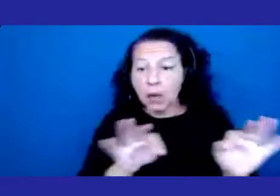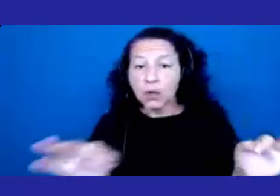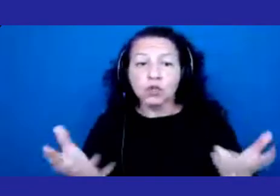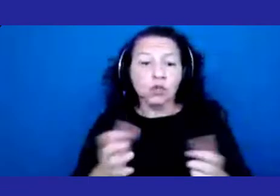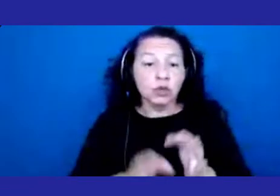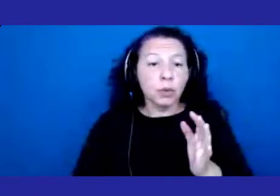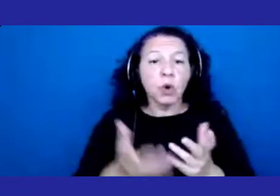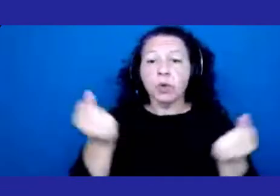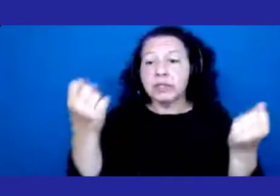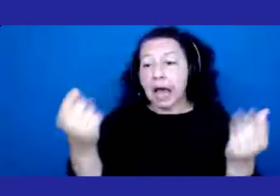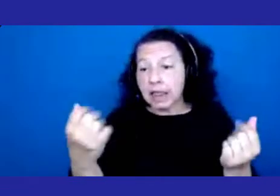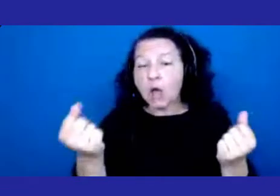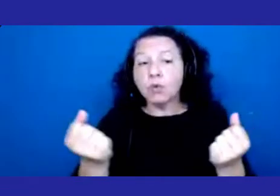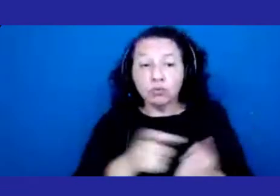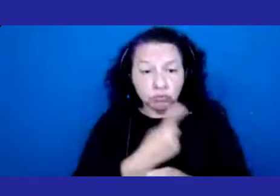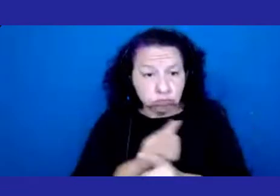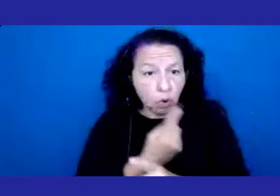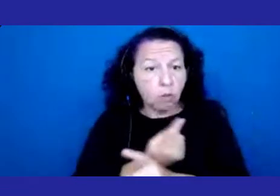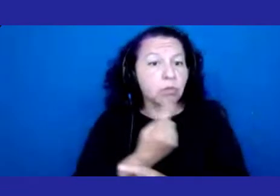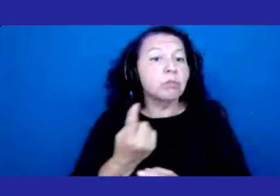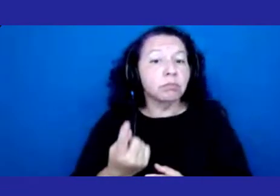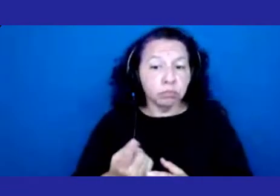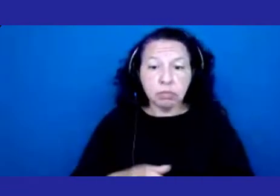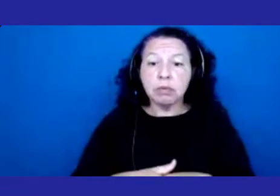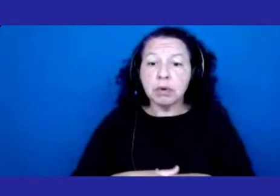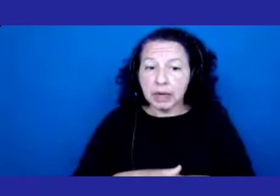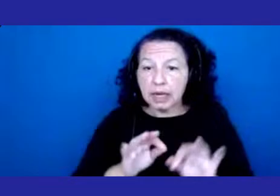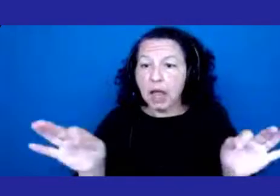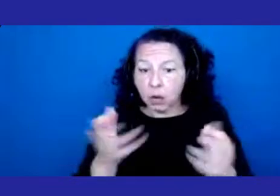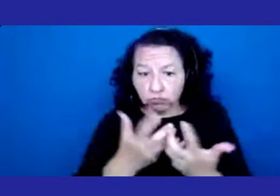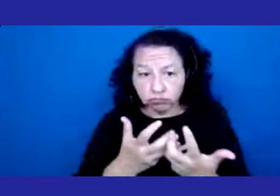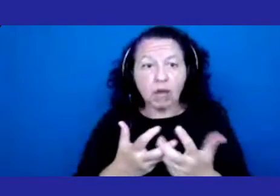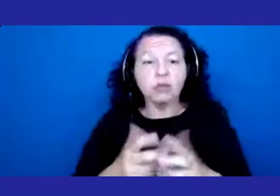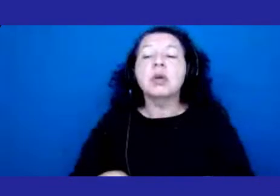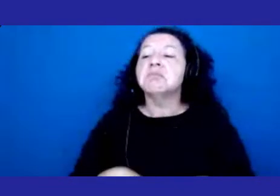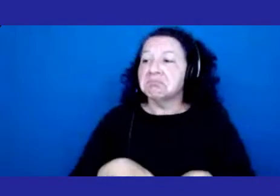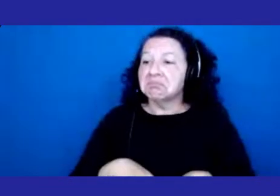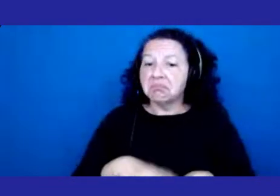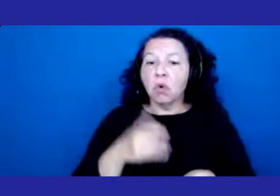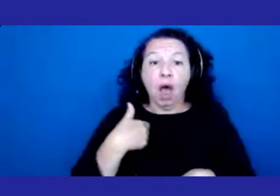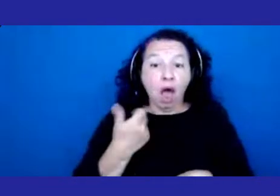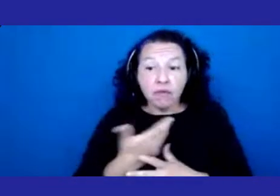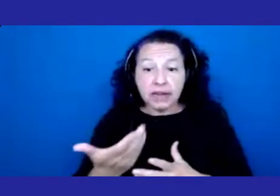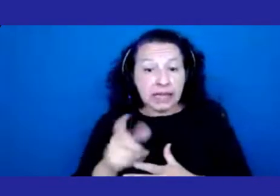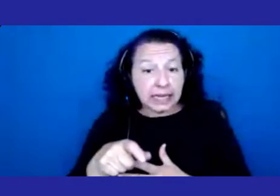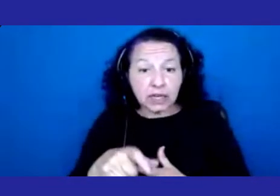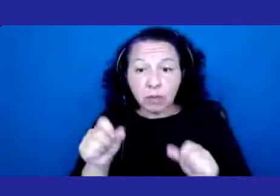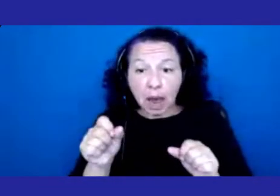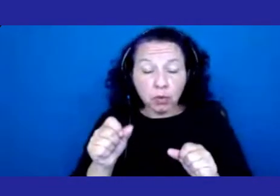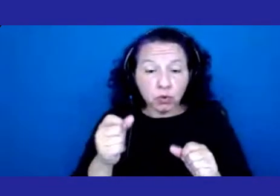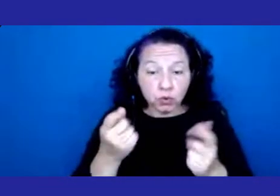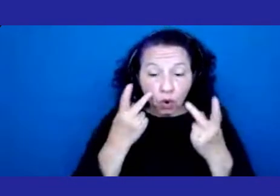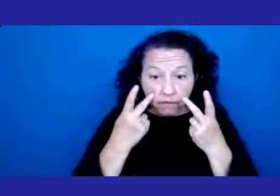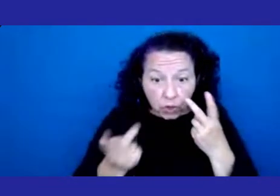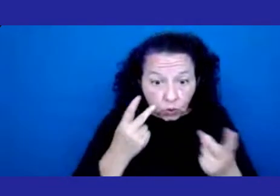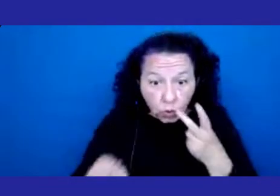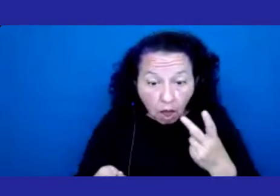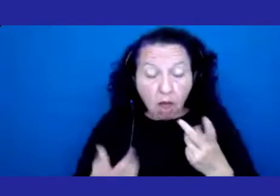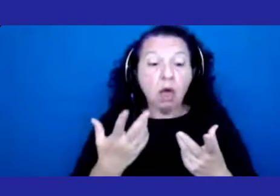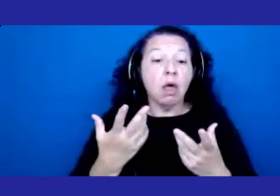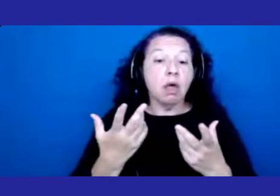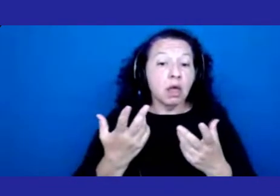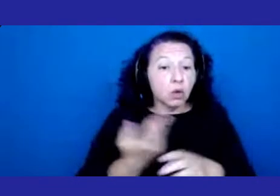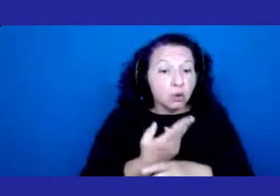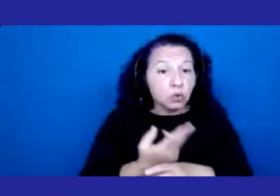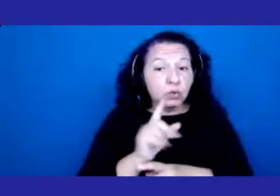sign language, or if they have anything that they need to be able to visually see with, or if they need to have the